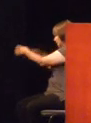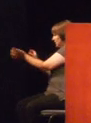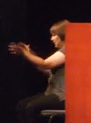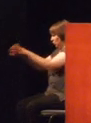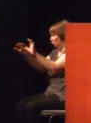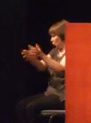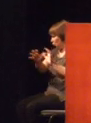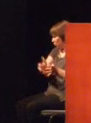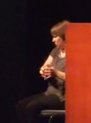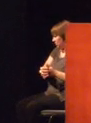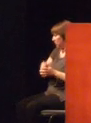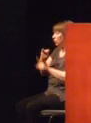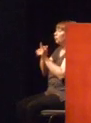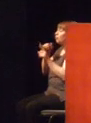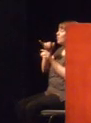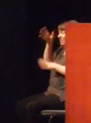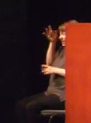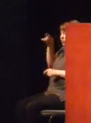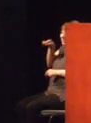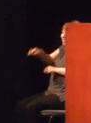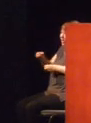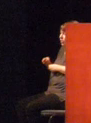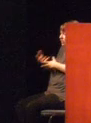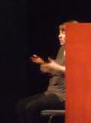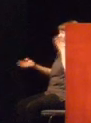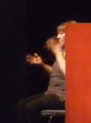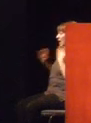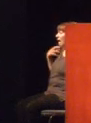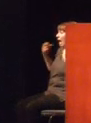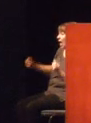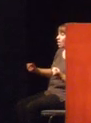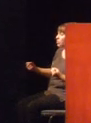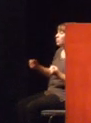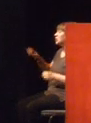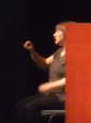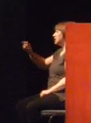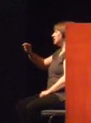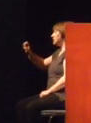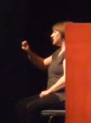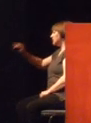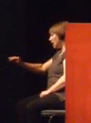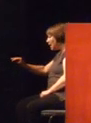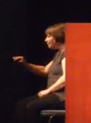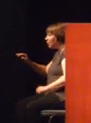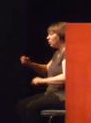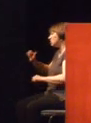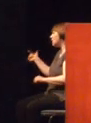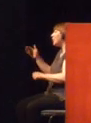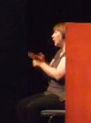the interest that they expressed. So they might have been directed to health and wellness, or STEM, or one of the other areas of